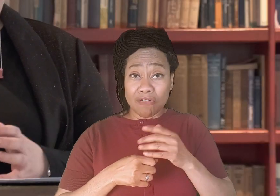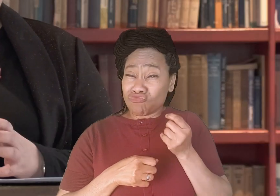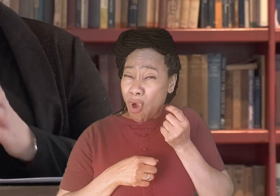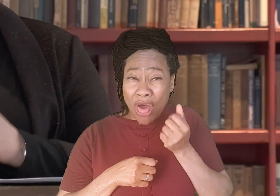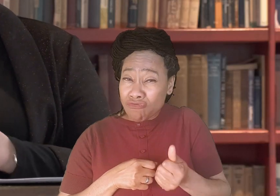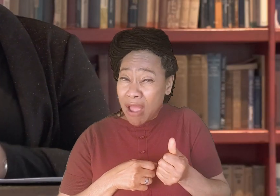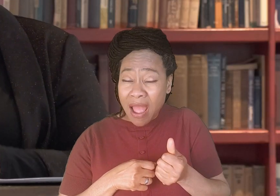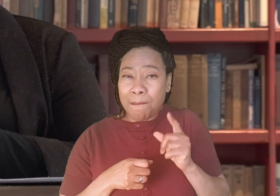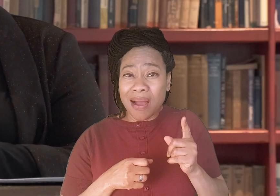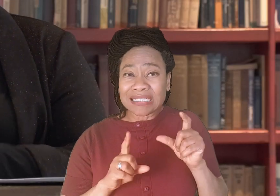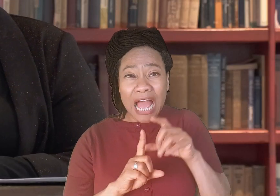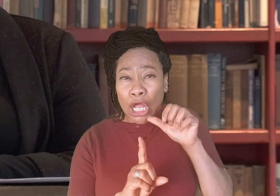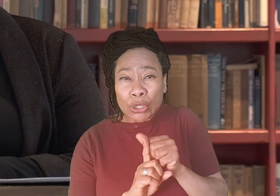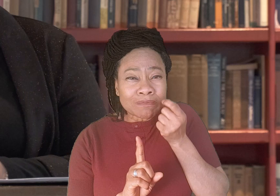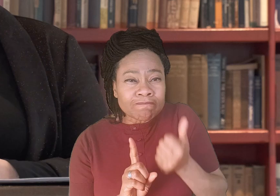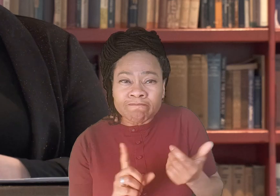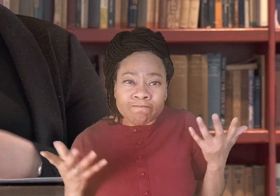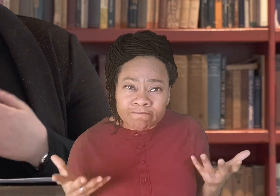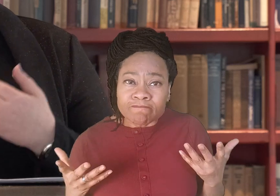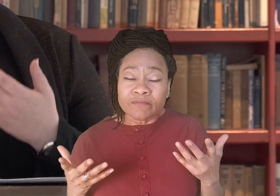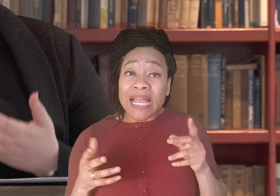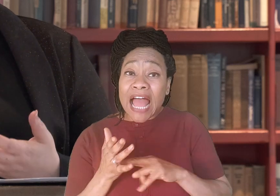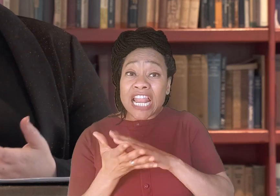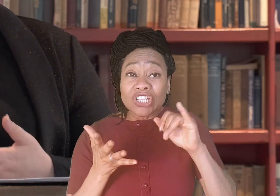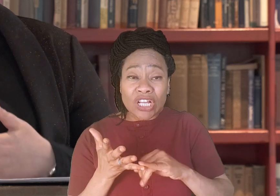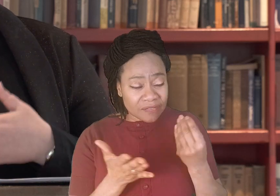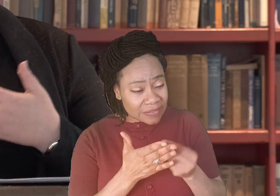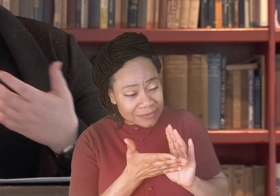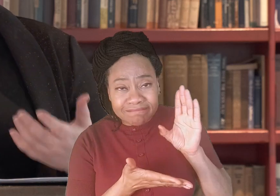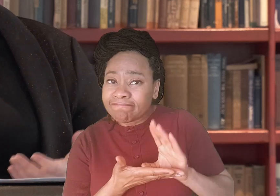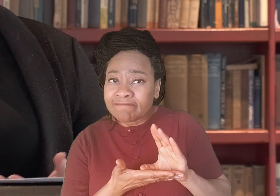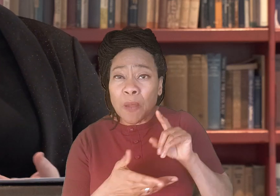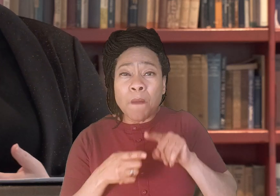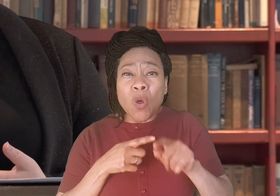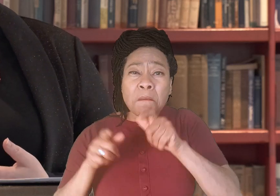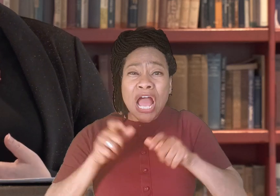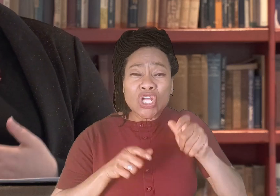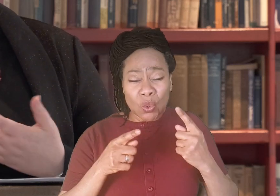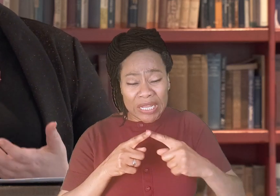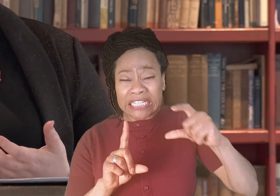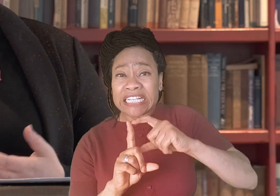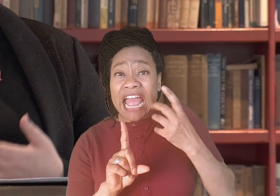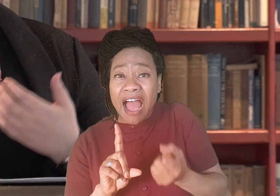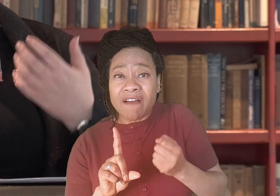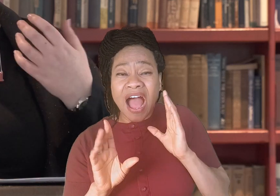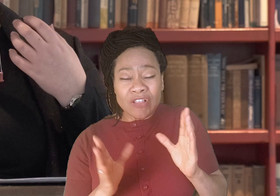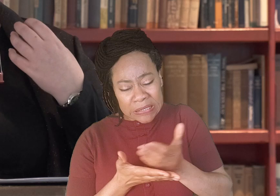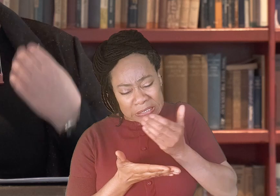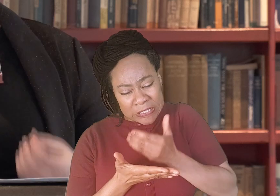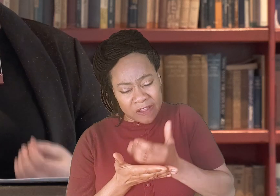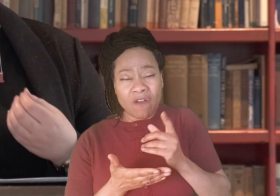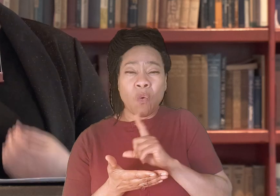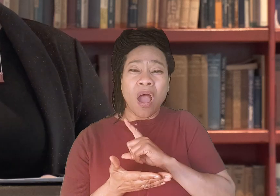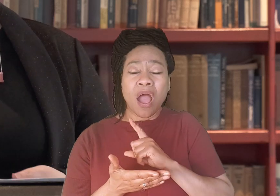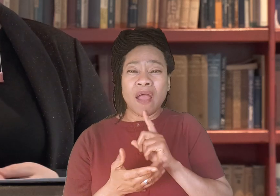care pathway for Ehlers-Danlos in the NHS. Most EDS patients have to scrimp and save to be seen privately in order to